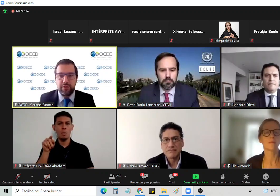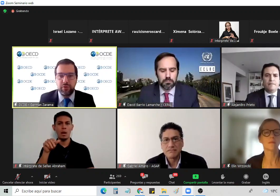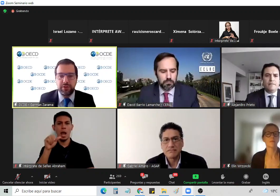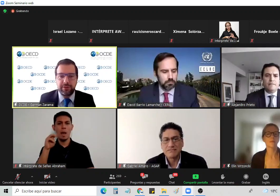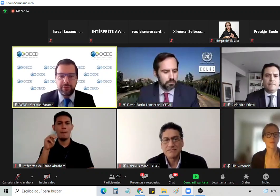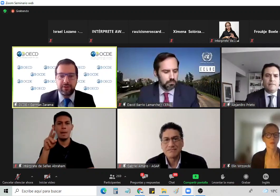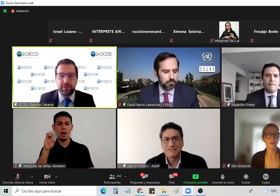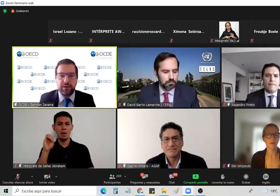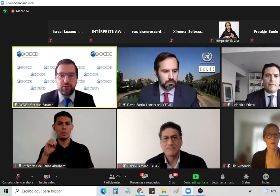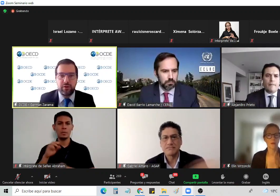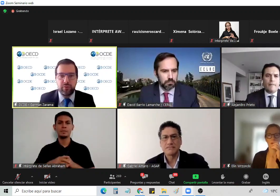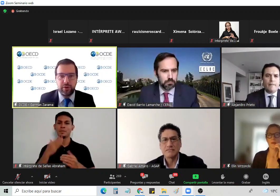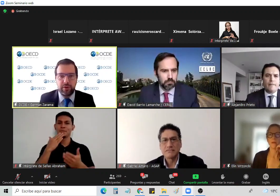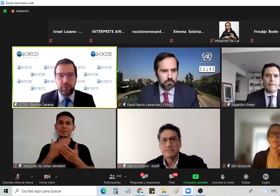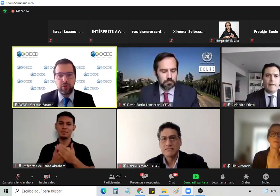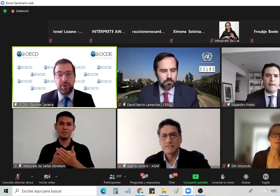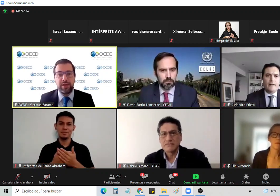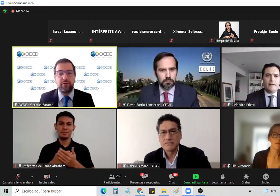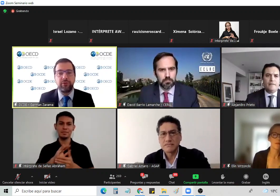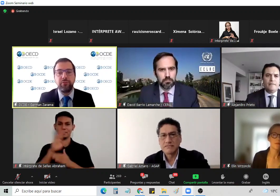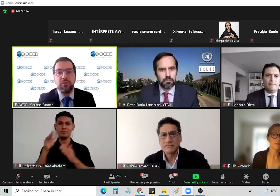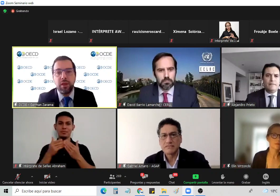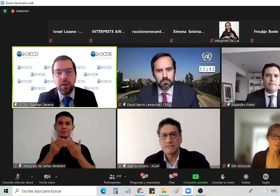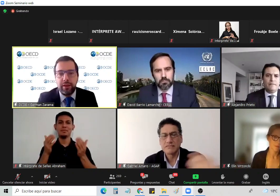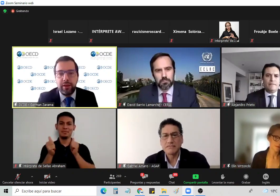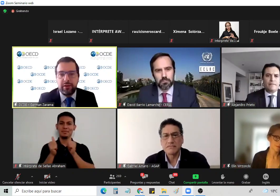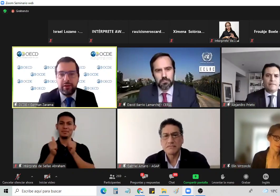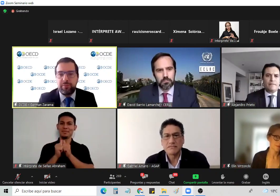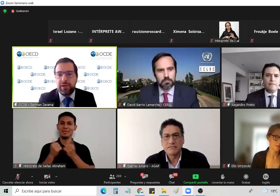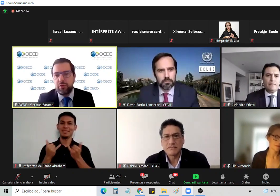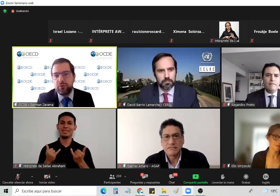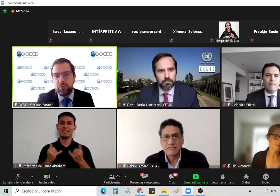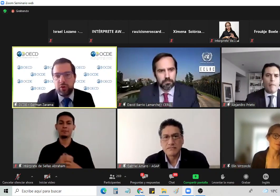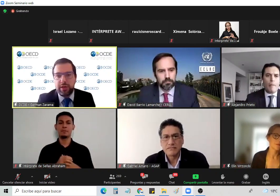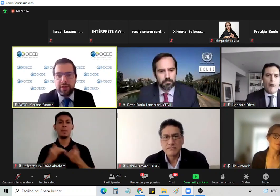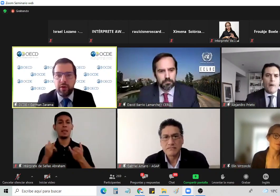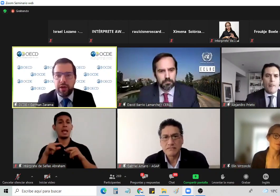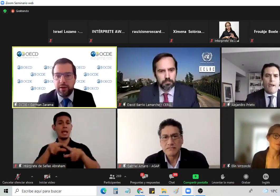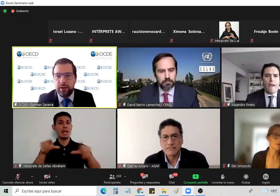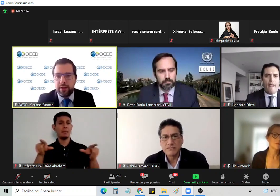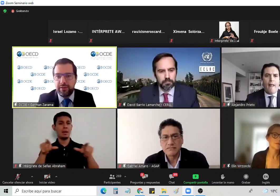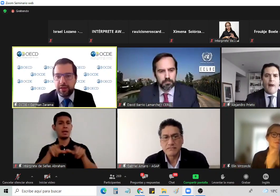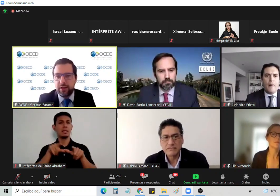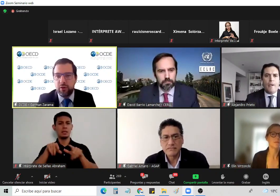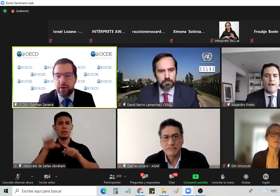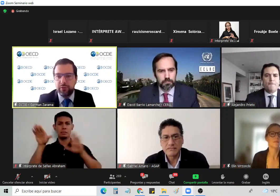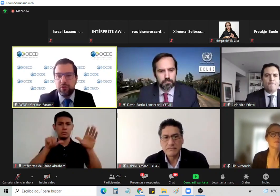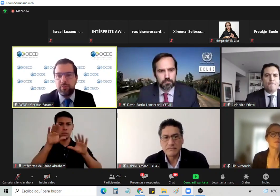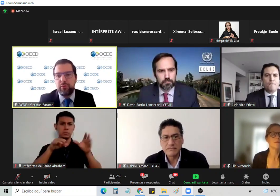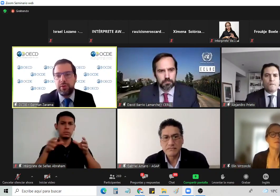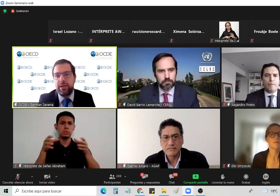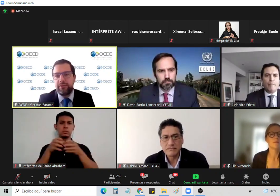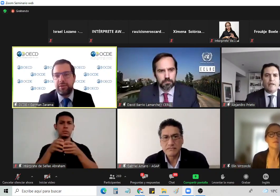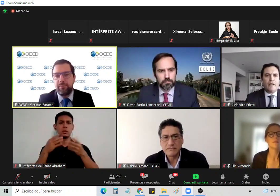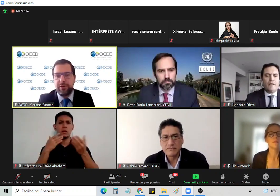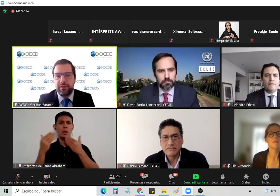association of uh a-ram product products in peru and want to thank everybody